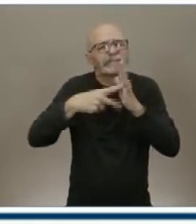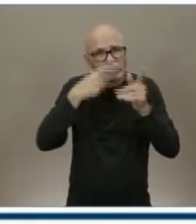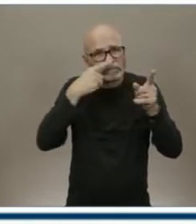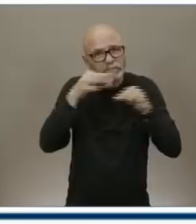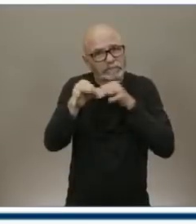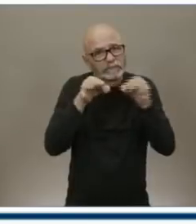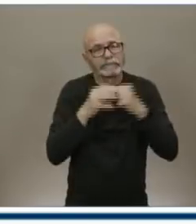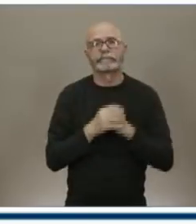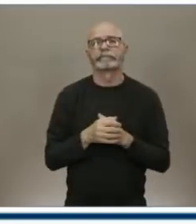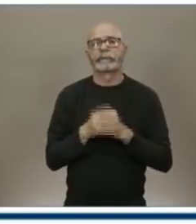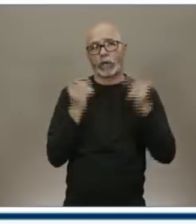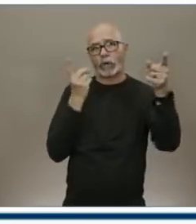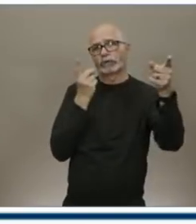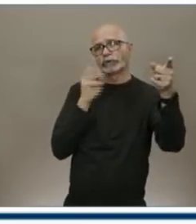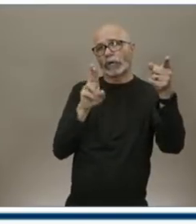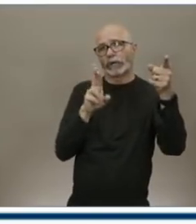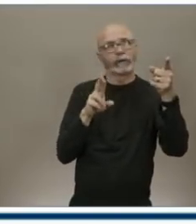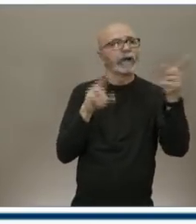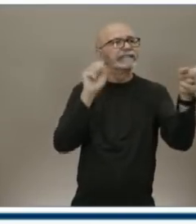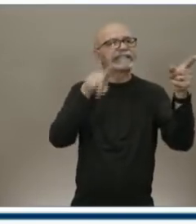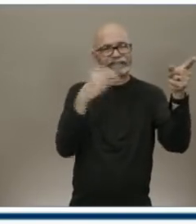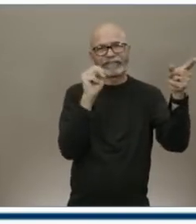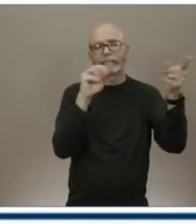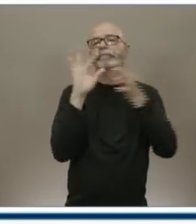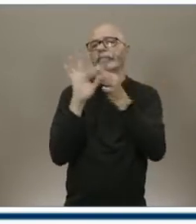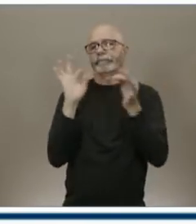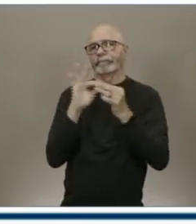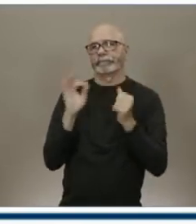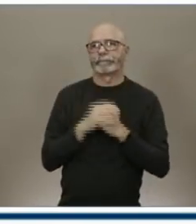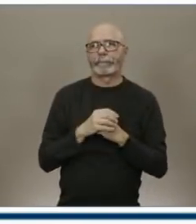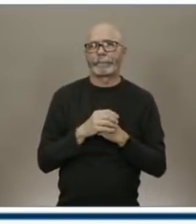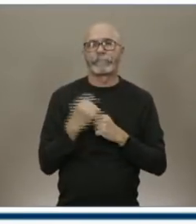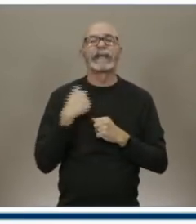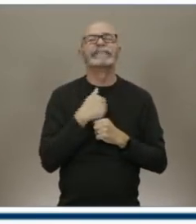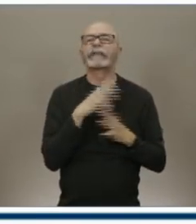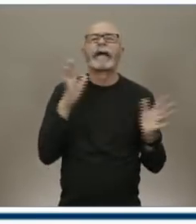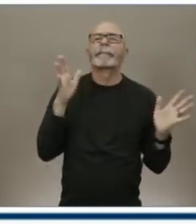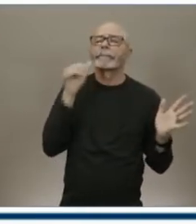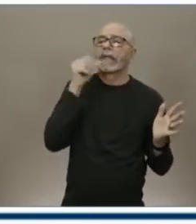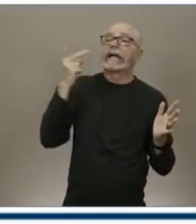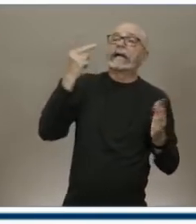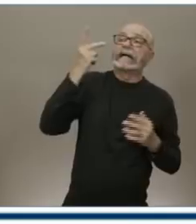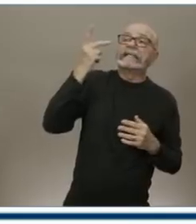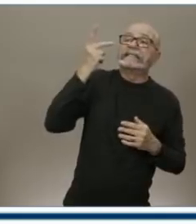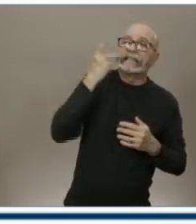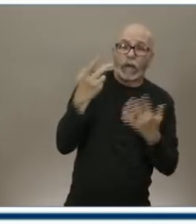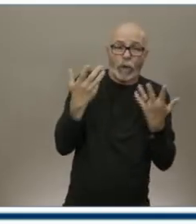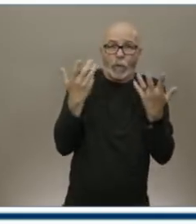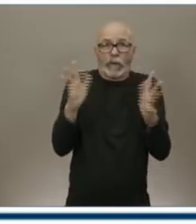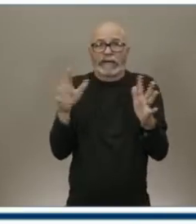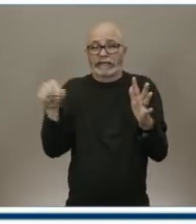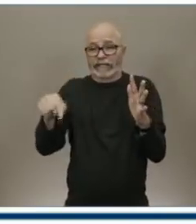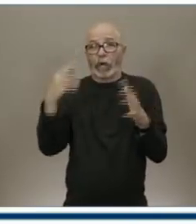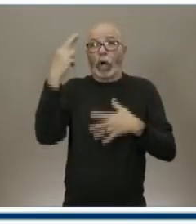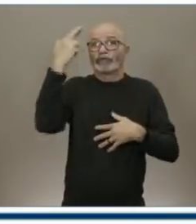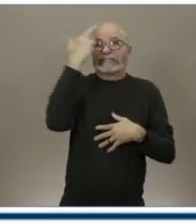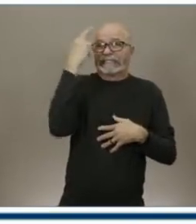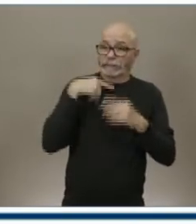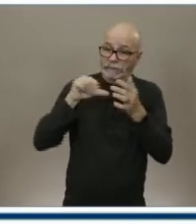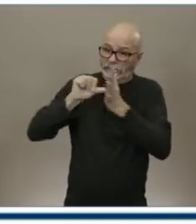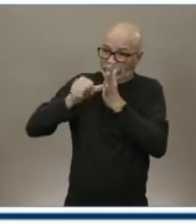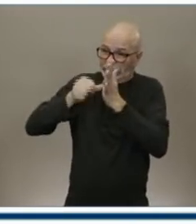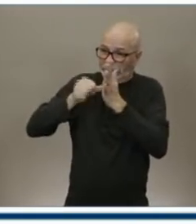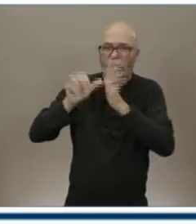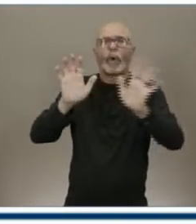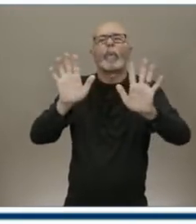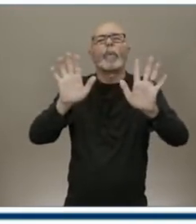that would have us do this. What we have seen globally, when we've seen